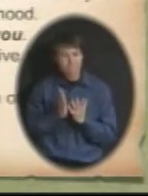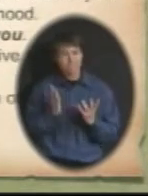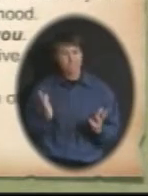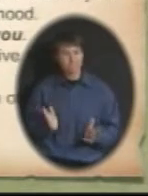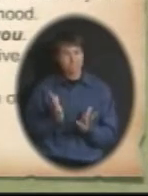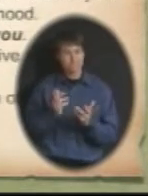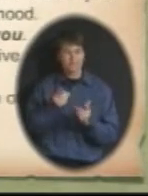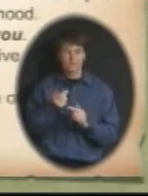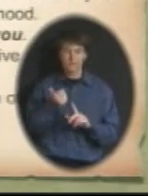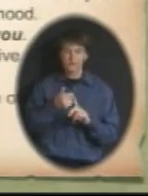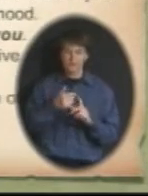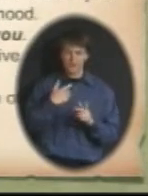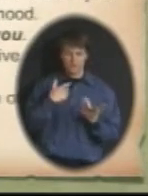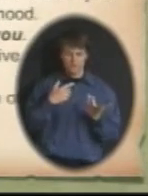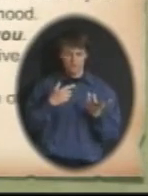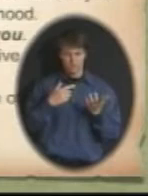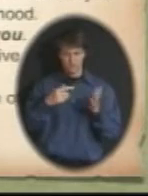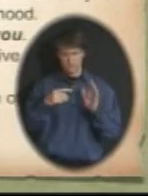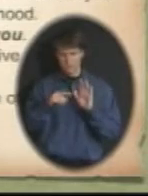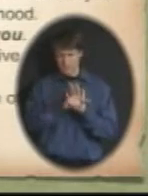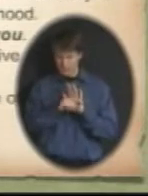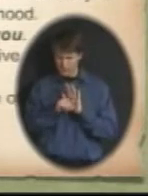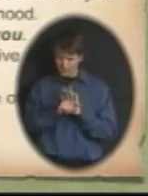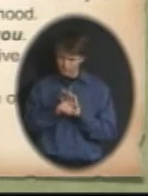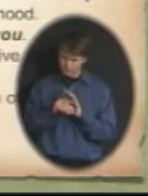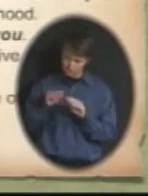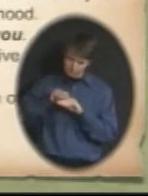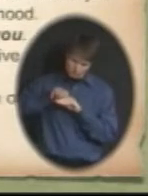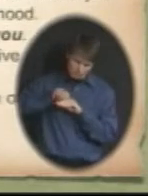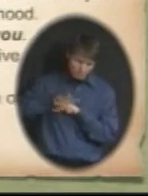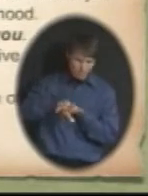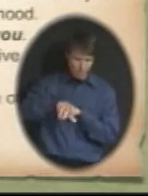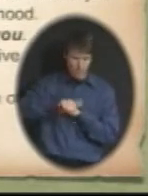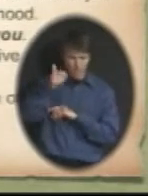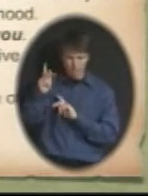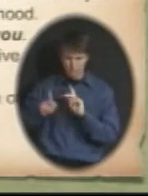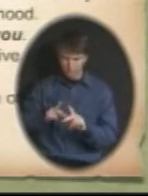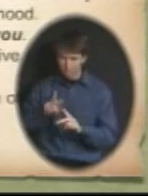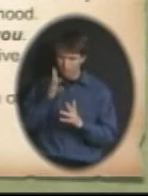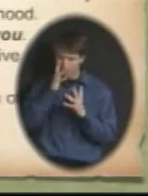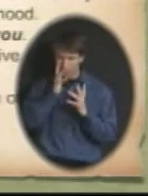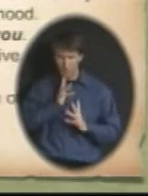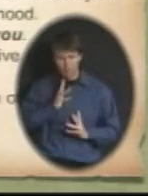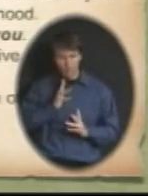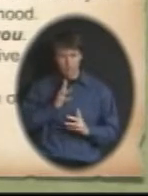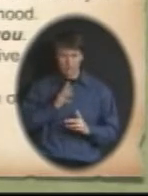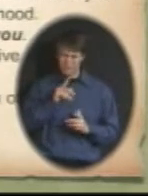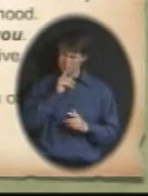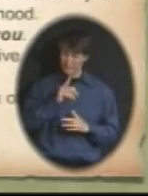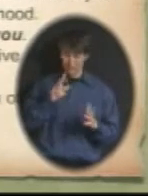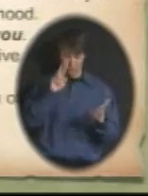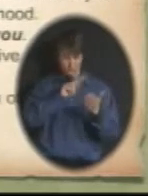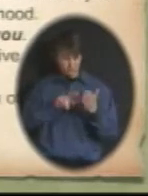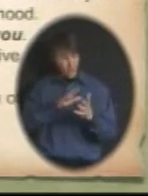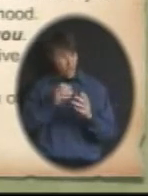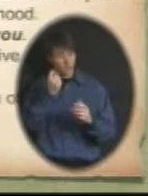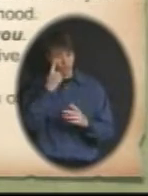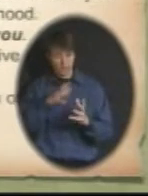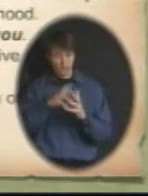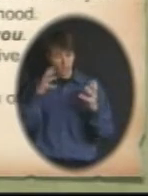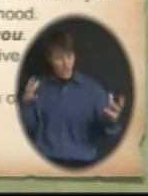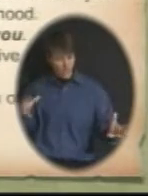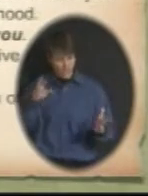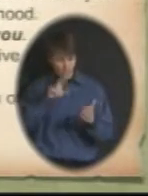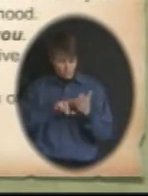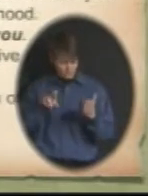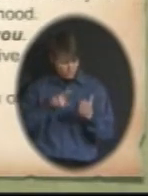one, negative thoughts have a draining effect on other people. Negative thoughts make you gloomy. Research really, and it's a large body of research and it's been around